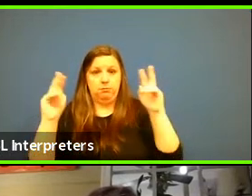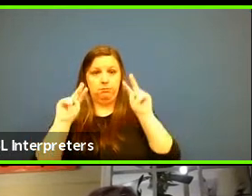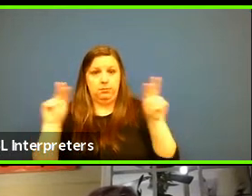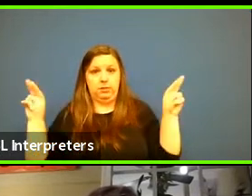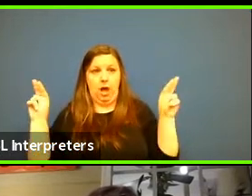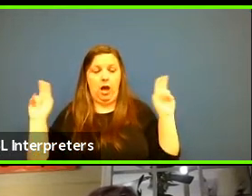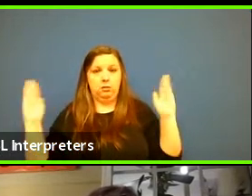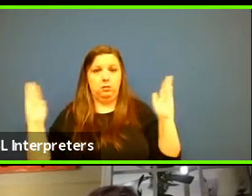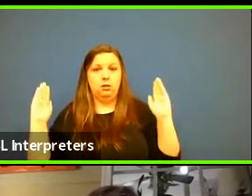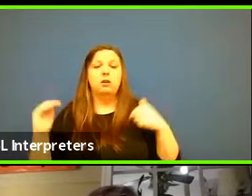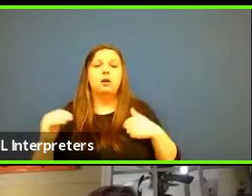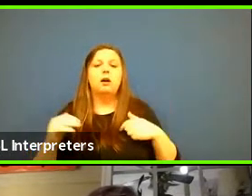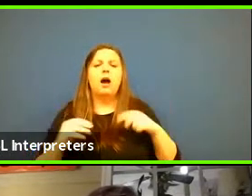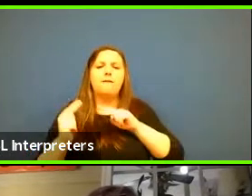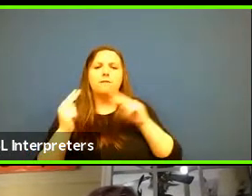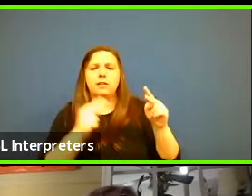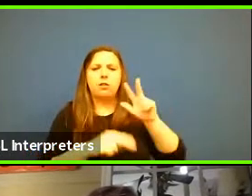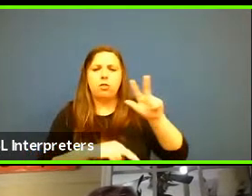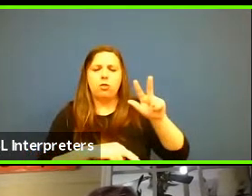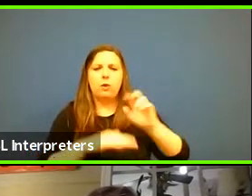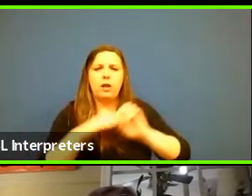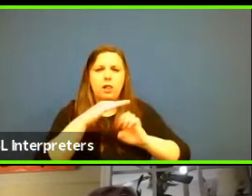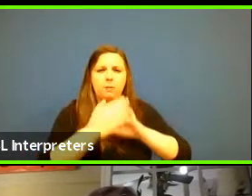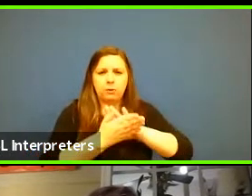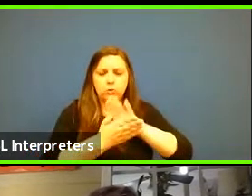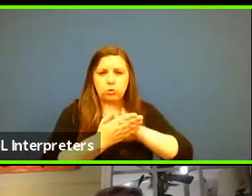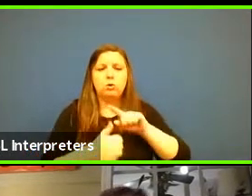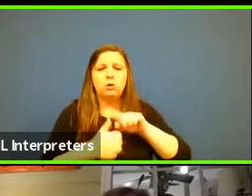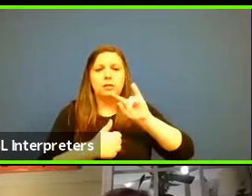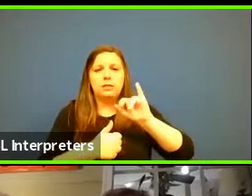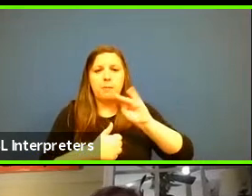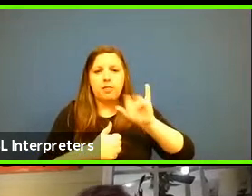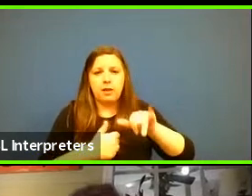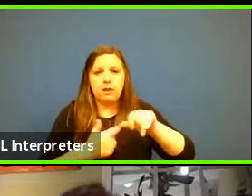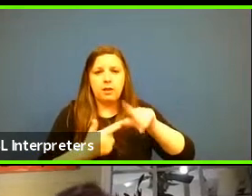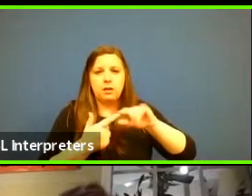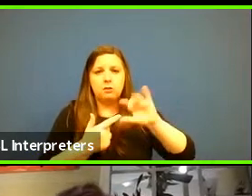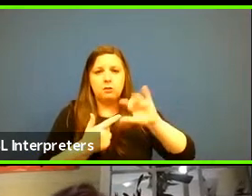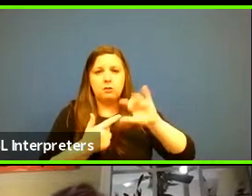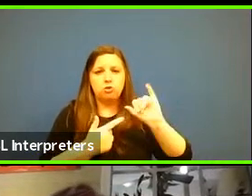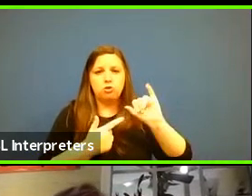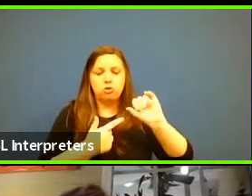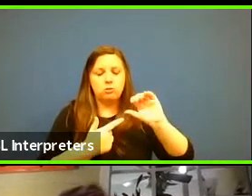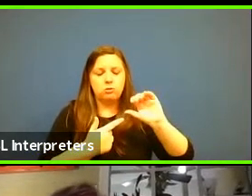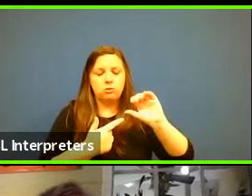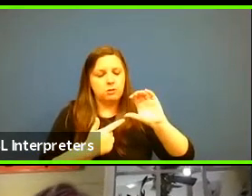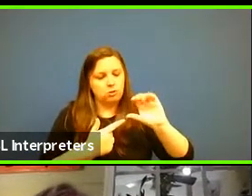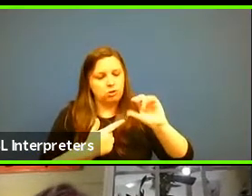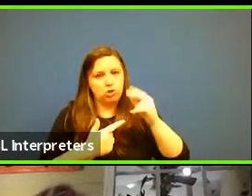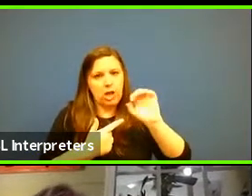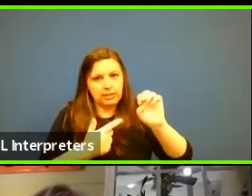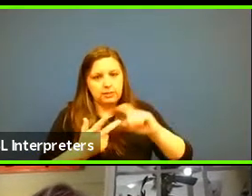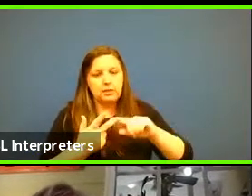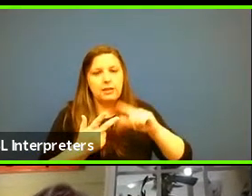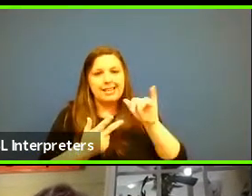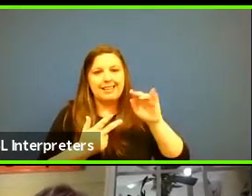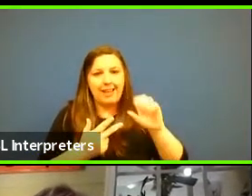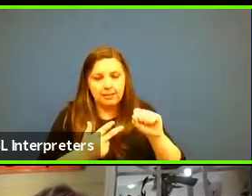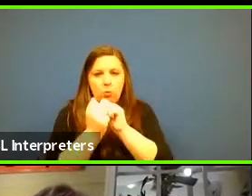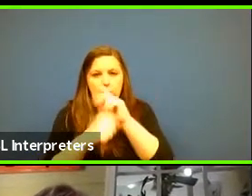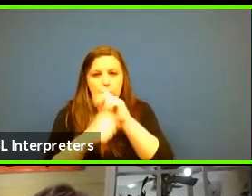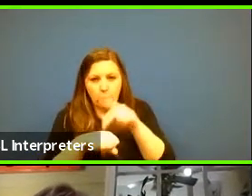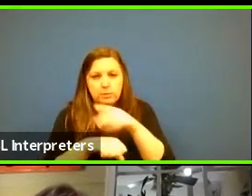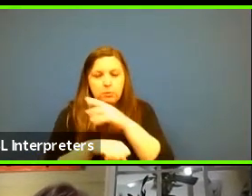3 elementary schools, Timothy, Chase, and Gaines. I met with the principals. I also met with the